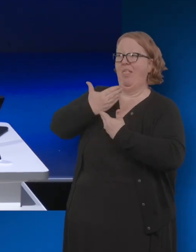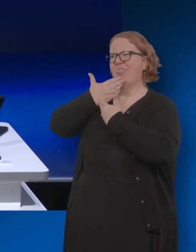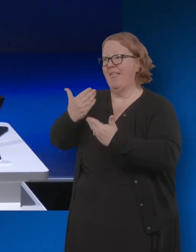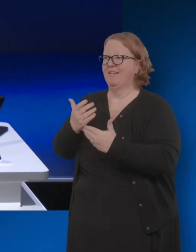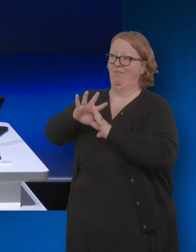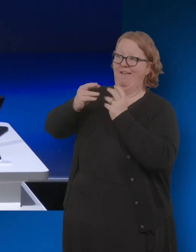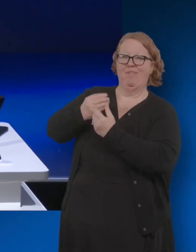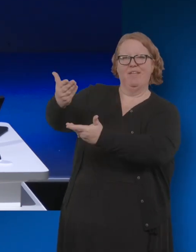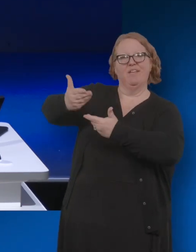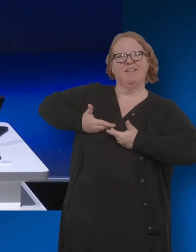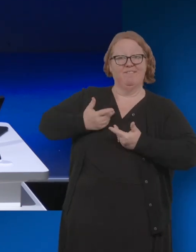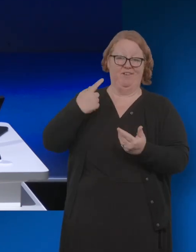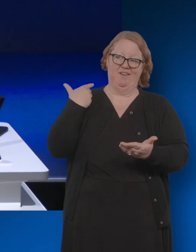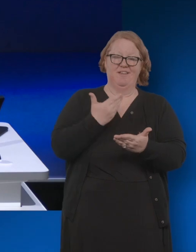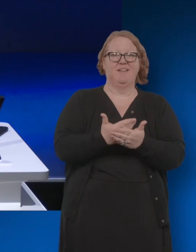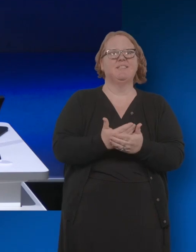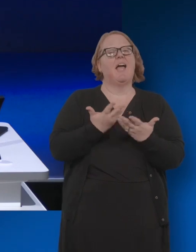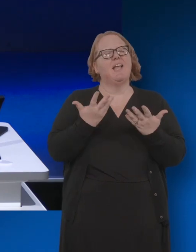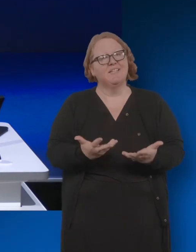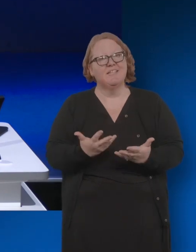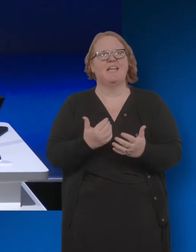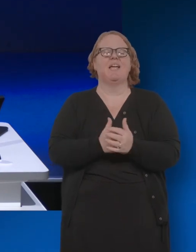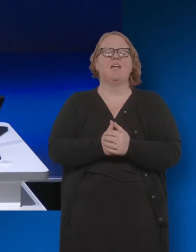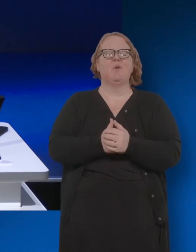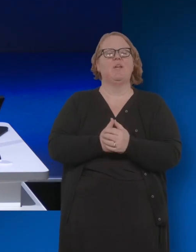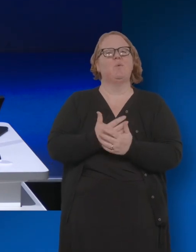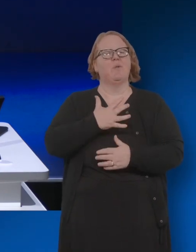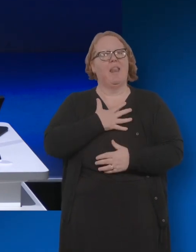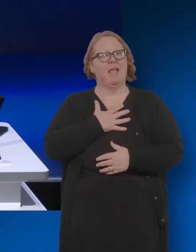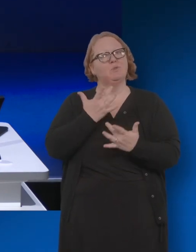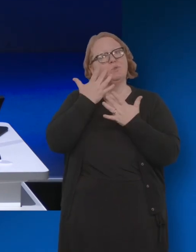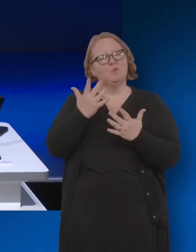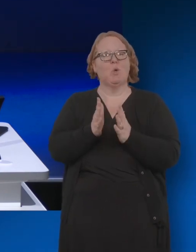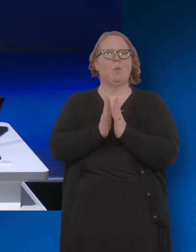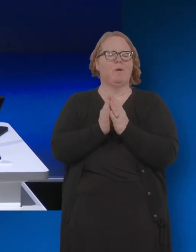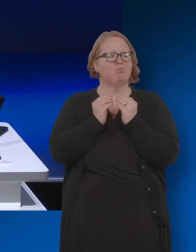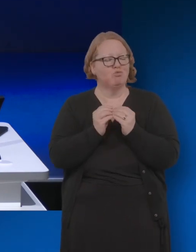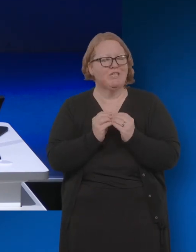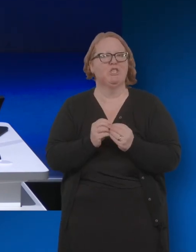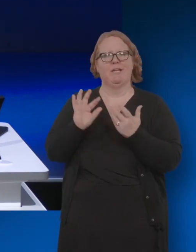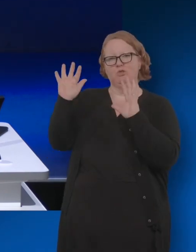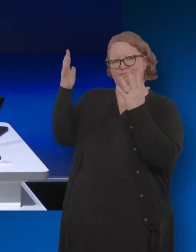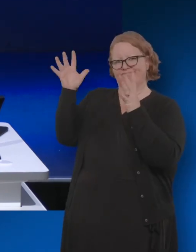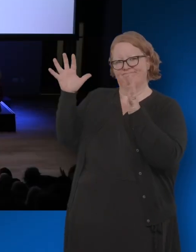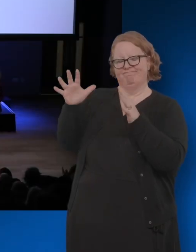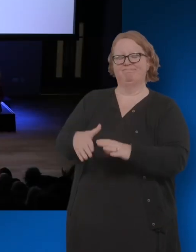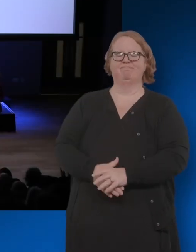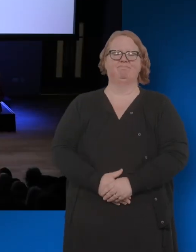us in the last hour. And now I invite us all to show our appreciation to Sharon in the usual way.